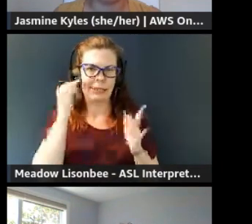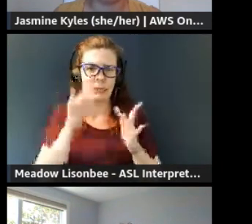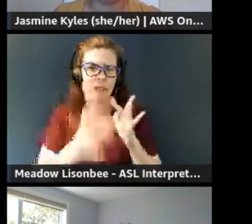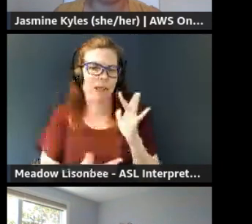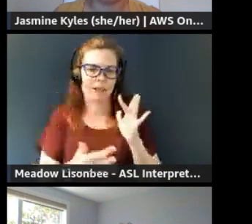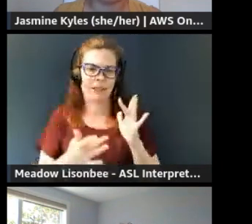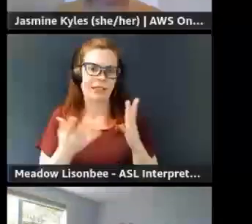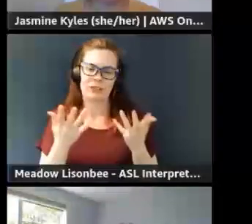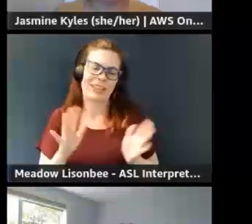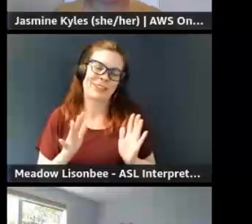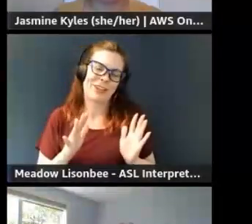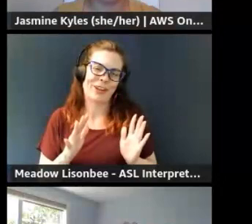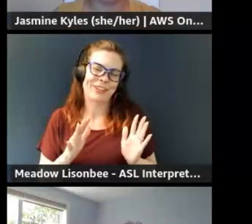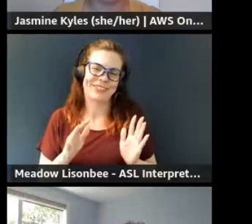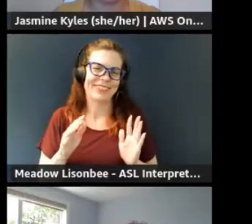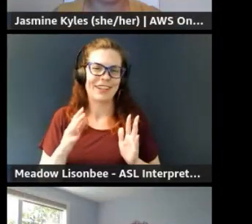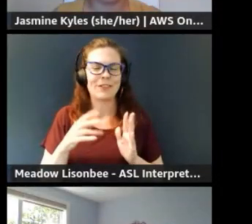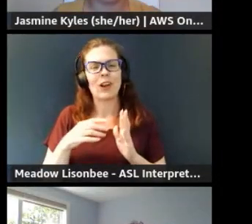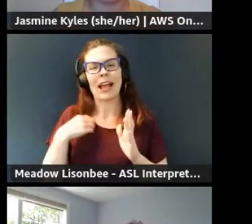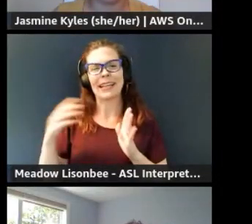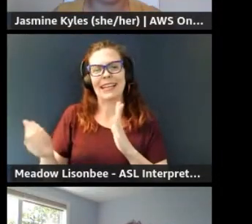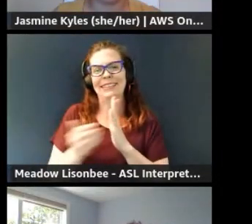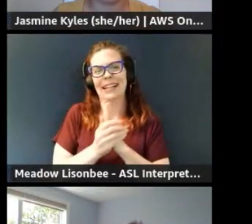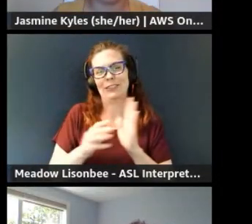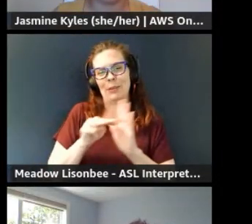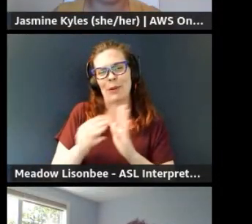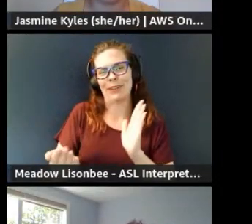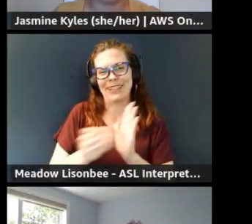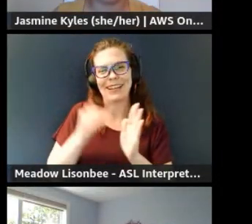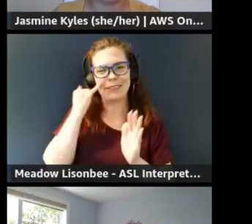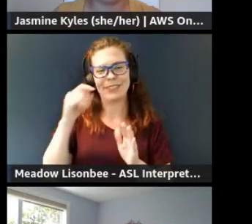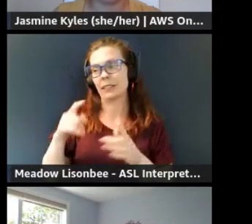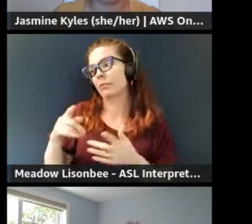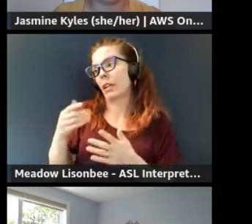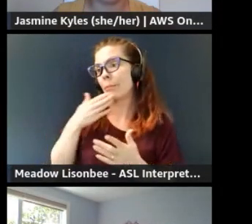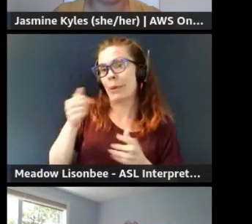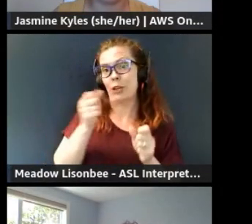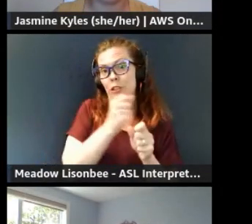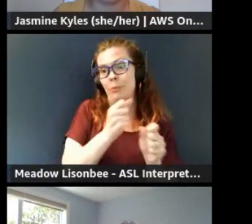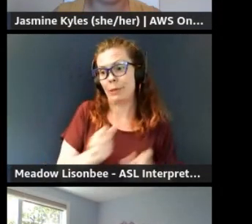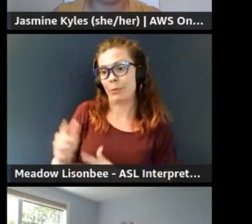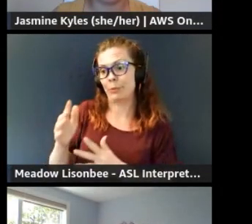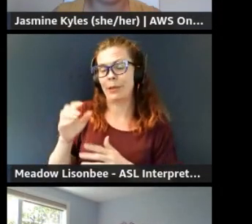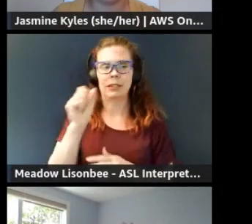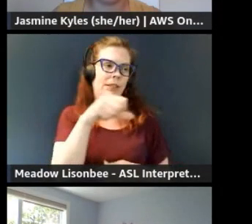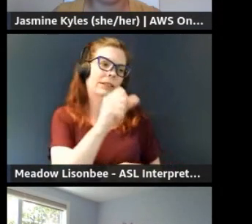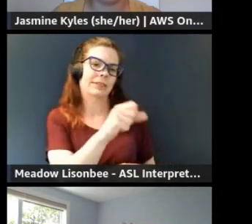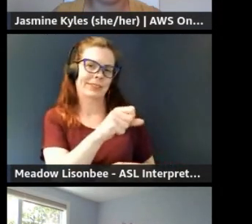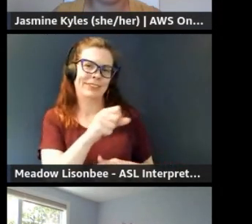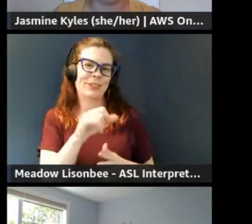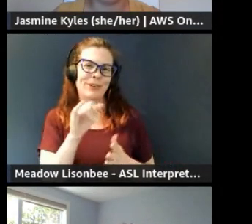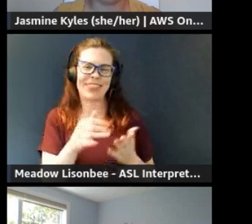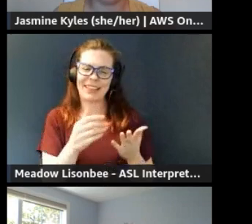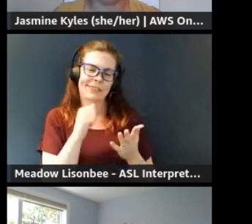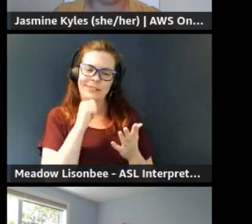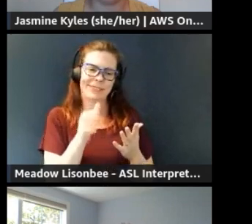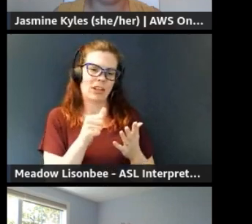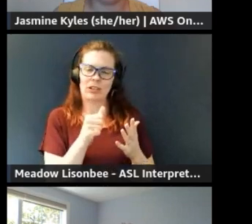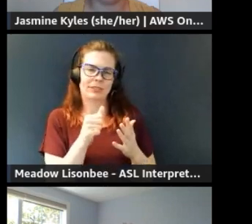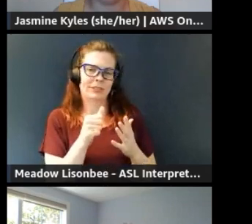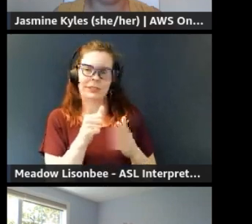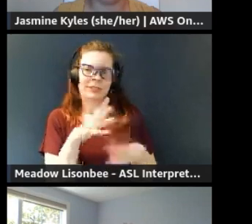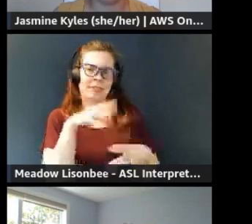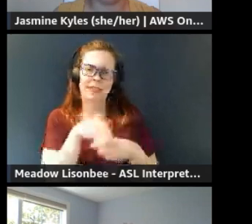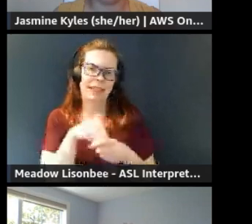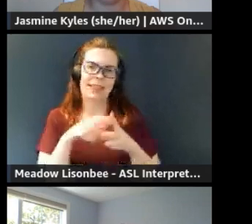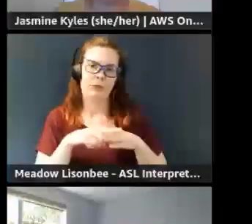this notebook. I can reattach the model. Better to be prepared, right? Yeah. So this is actually not part of the